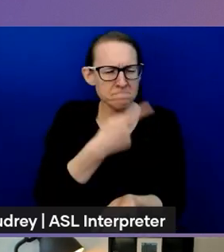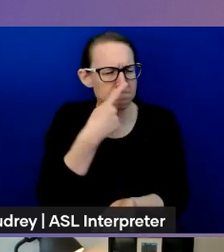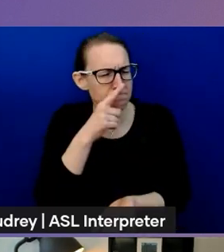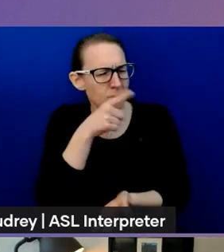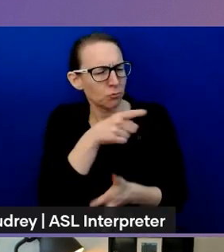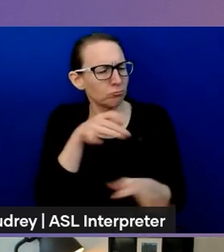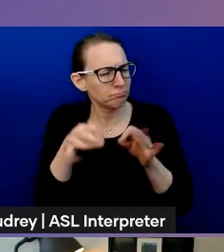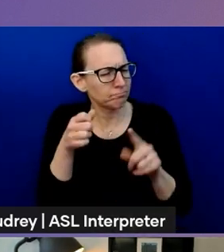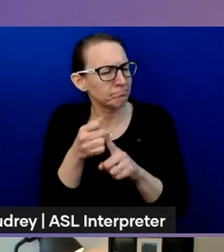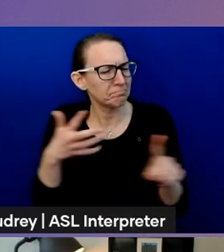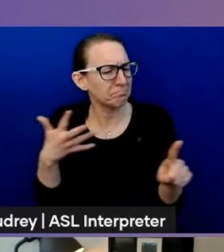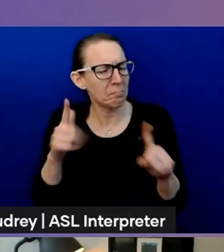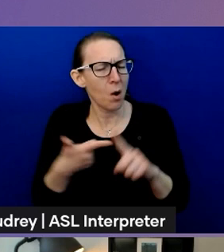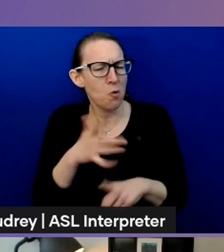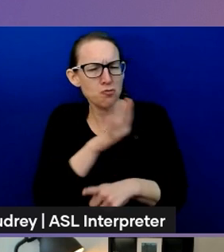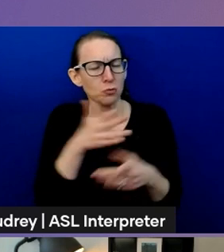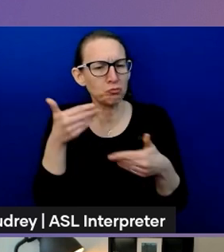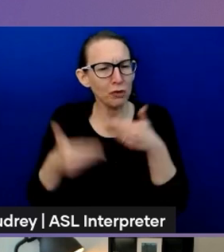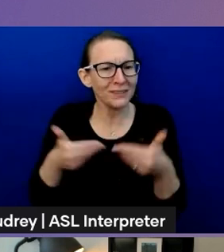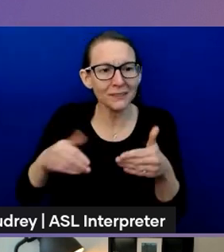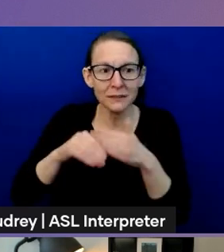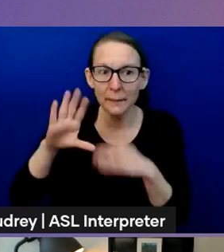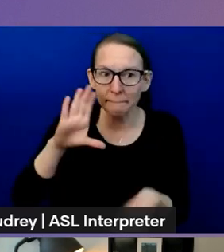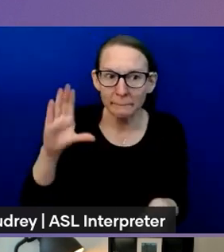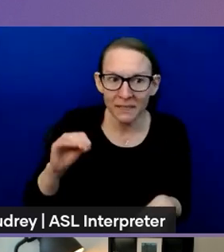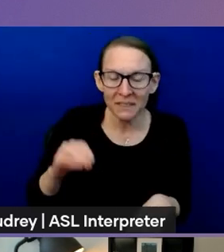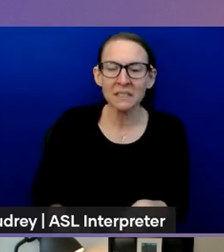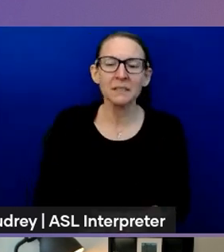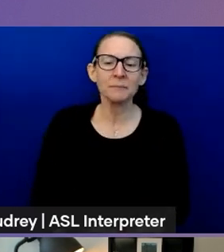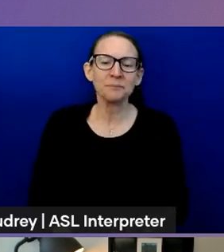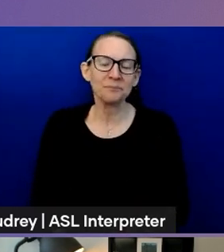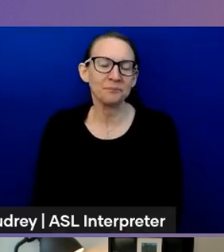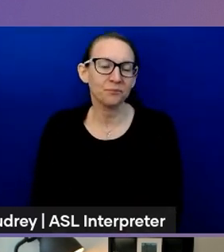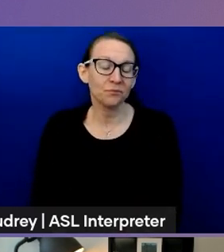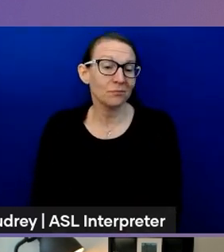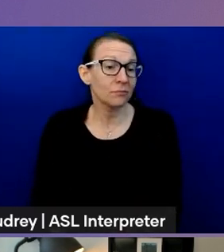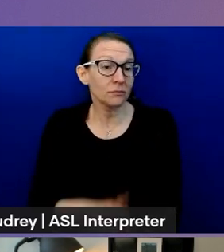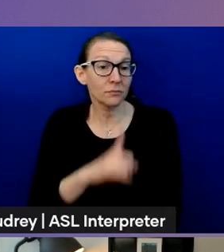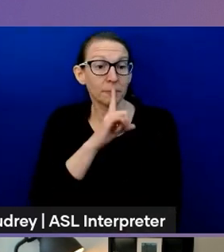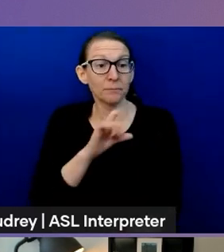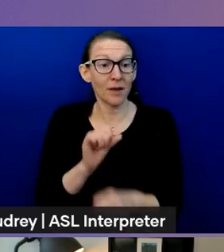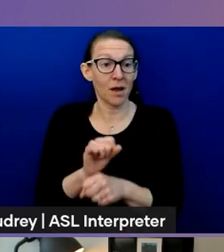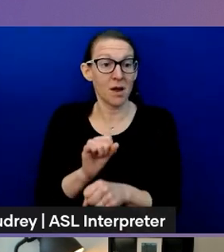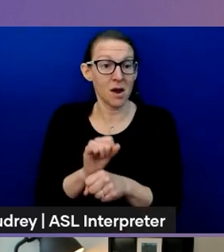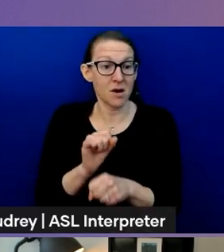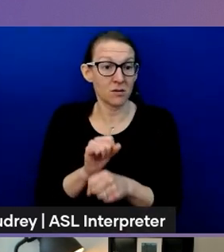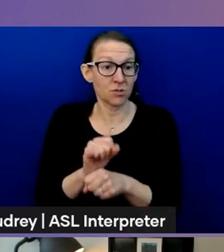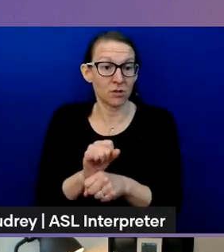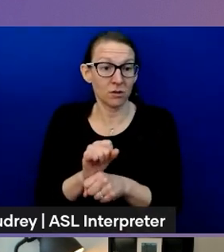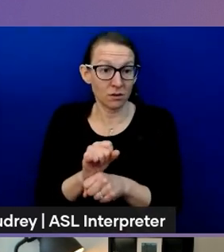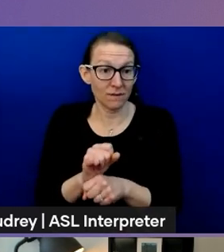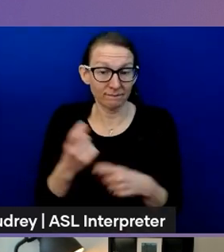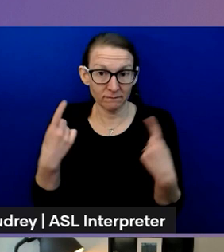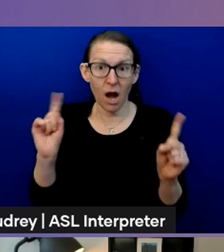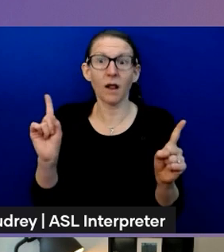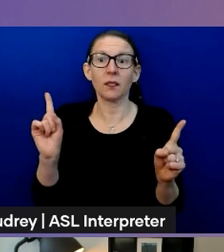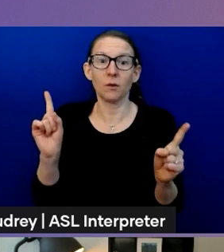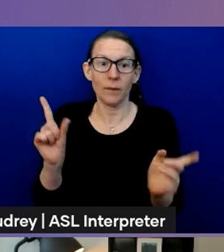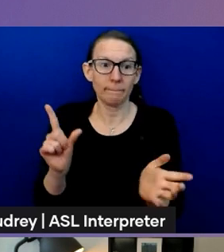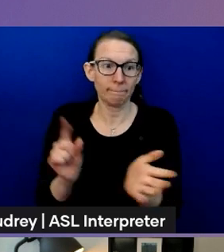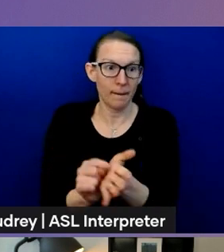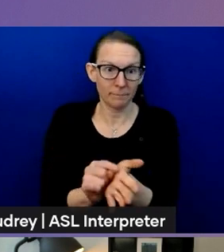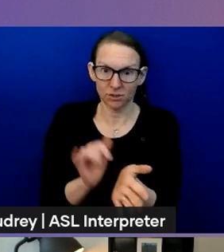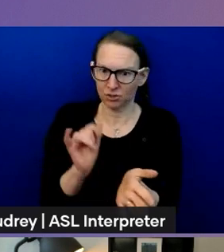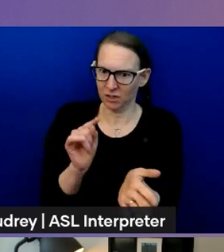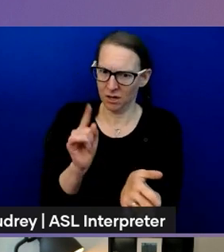talk about some of the processes in the company, things like that. Actually, we've finally published it. I think a while